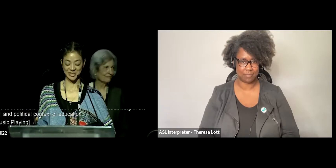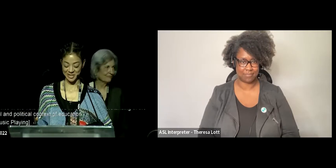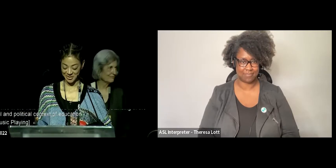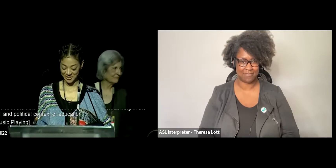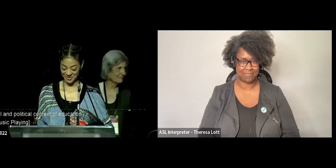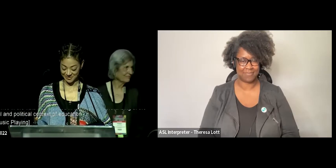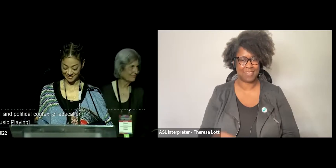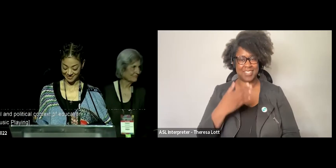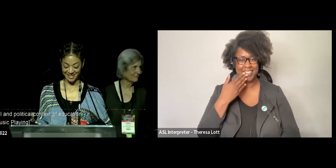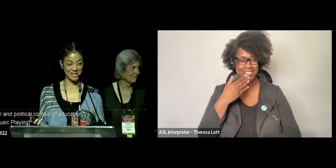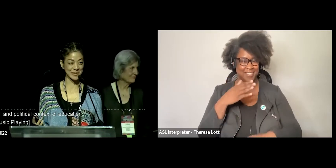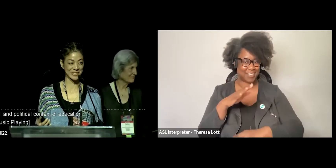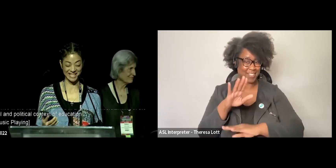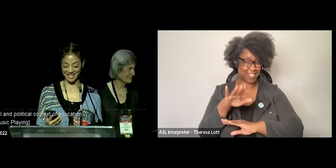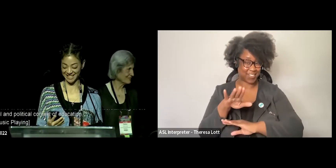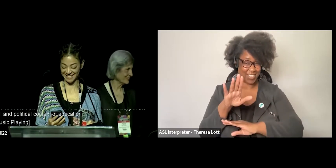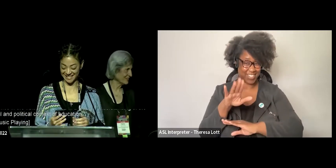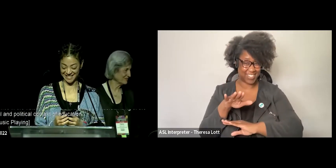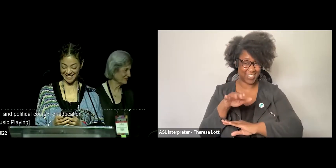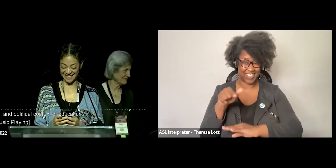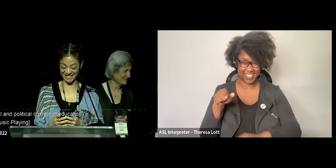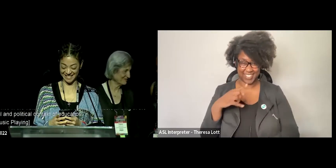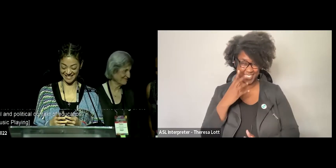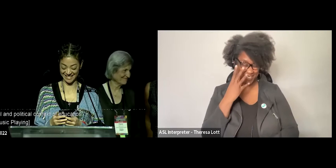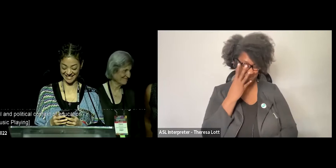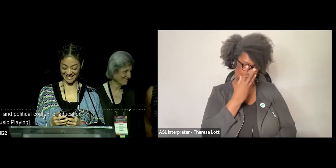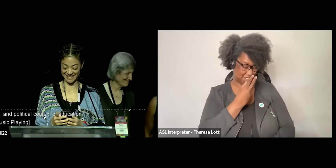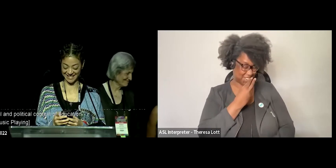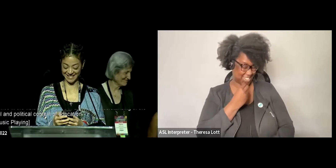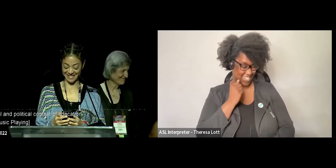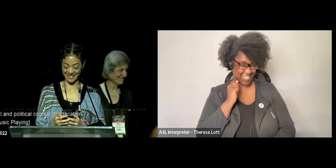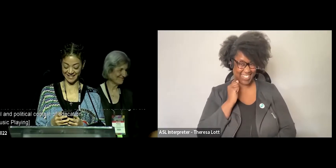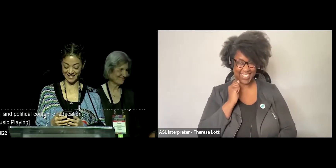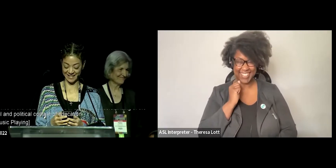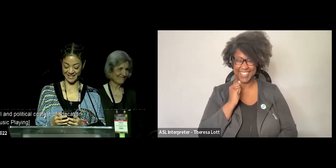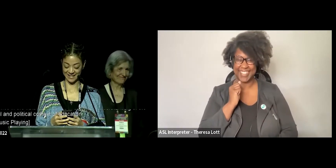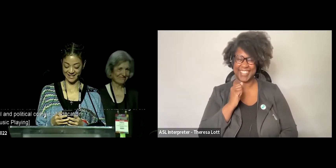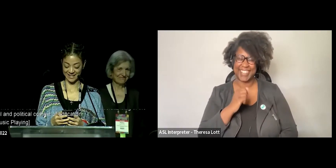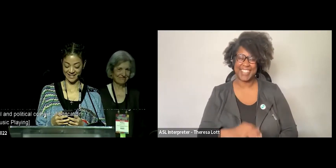Good afternoon. This is pretty.